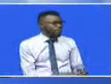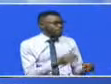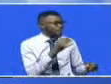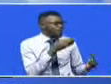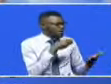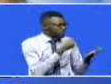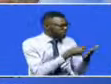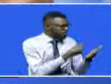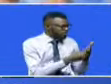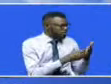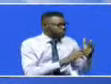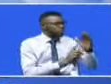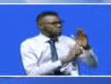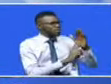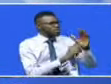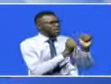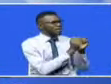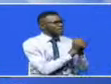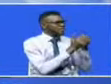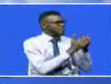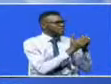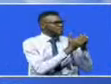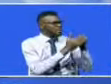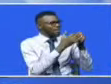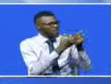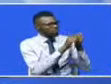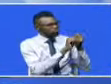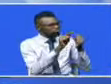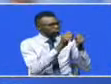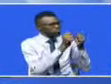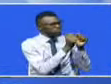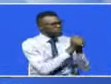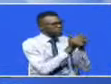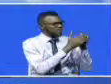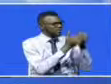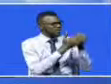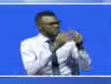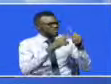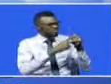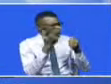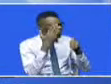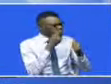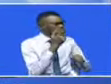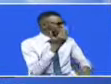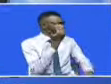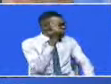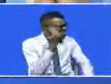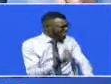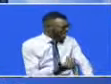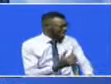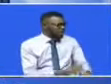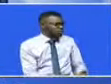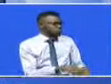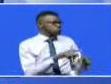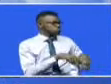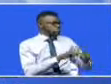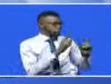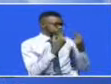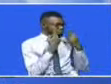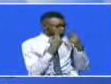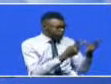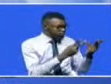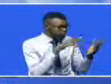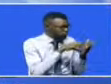Finance Minister 1993 to 1997, perhaps one of the youngest, if not the youngest. You have seen the situation,